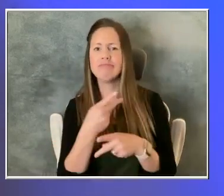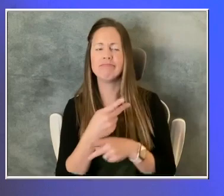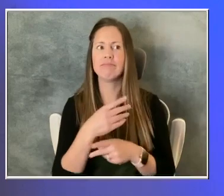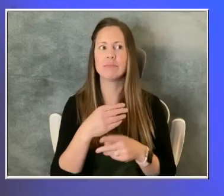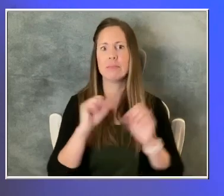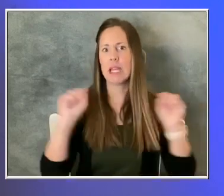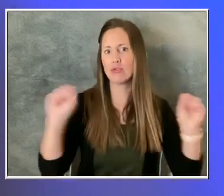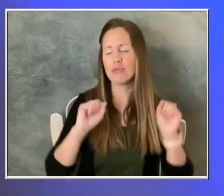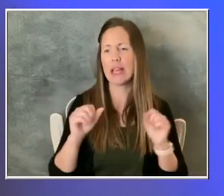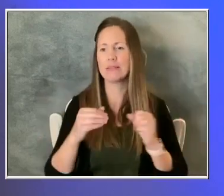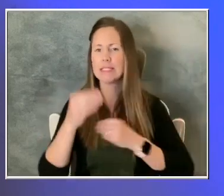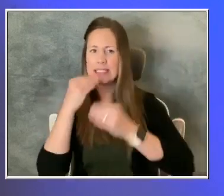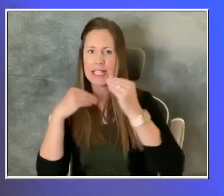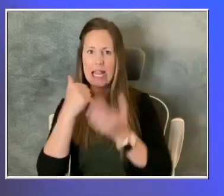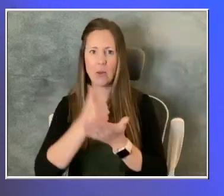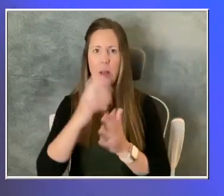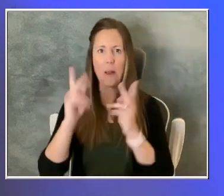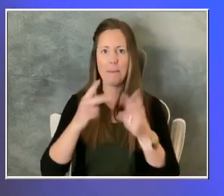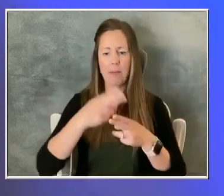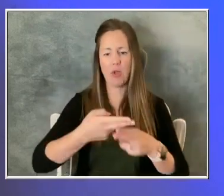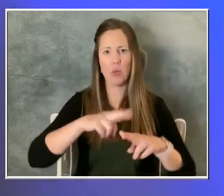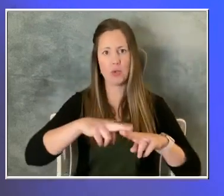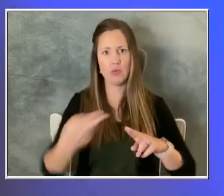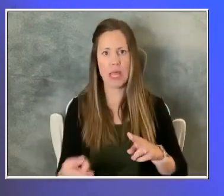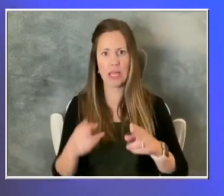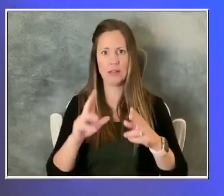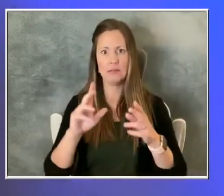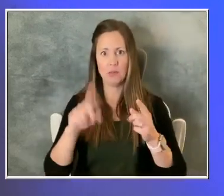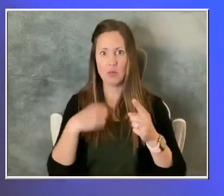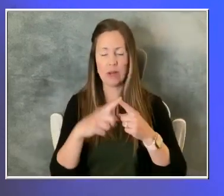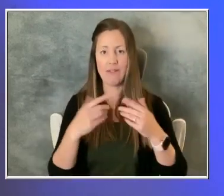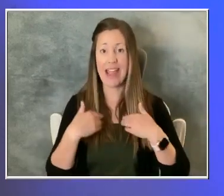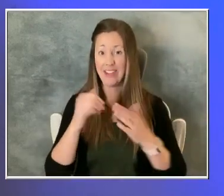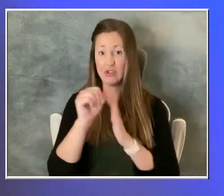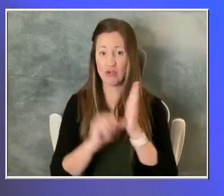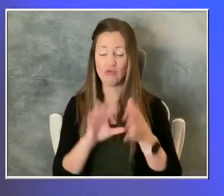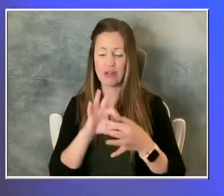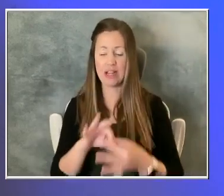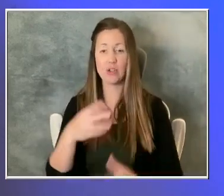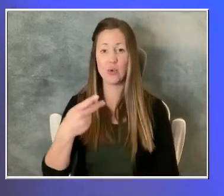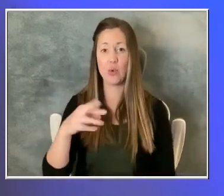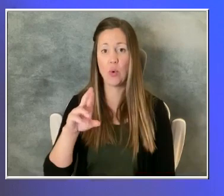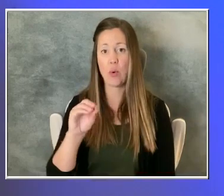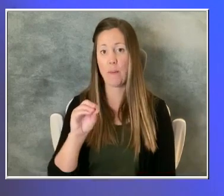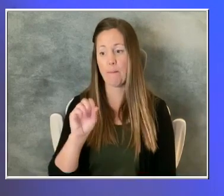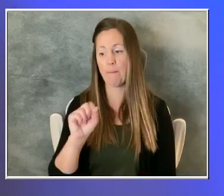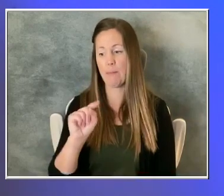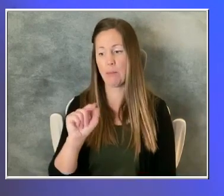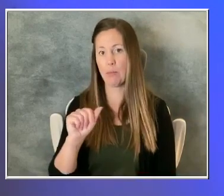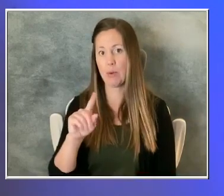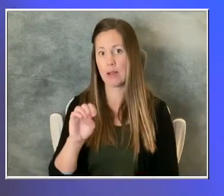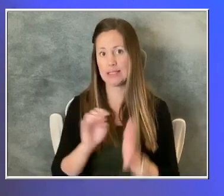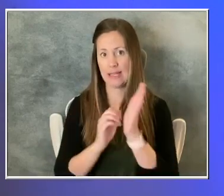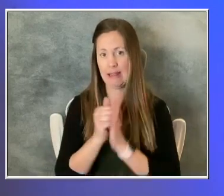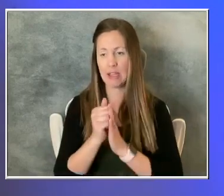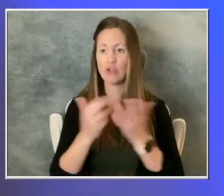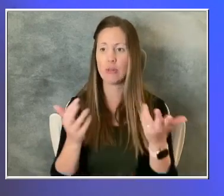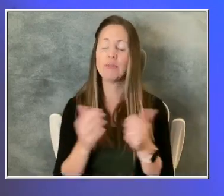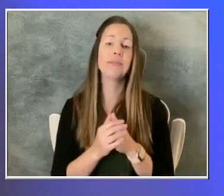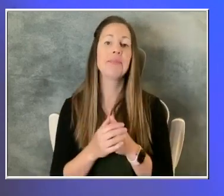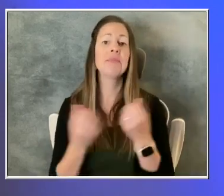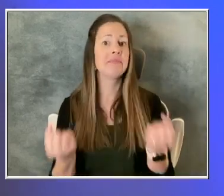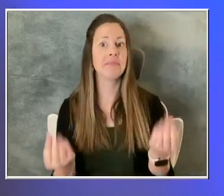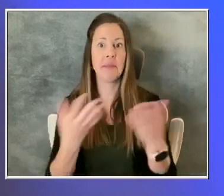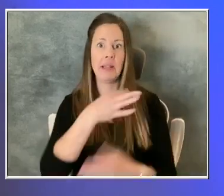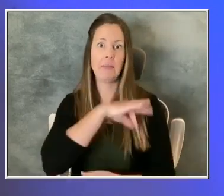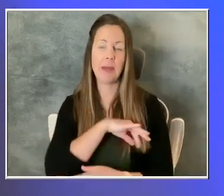lose weight around prostate cancer surgery. And we found significant benefits that you might expect in terms of quality of